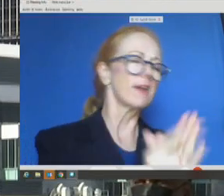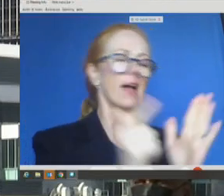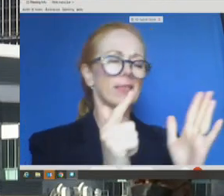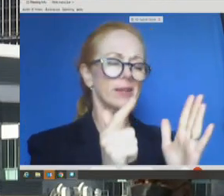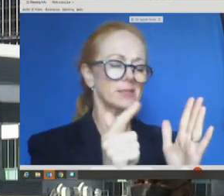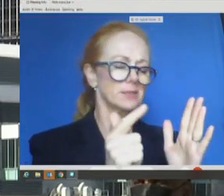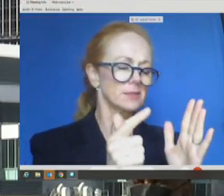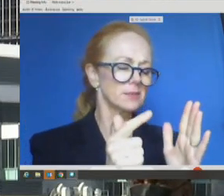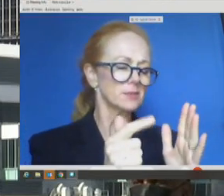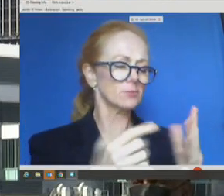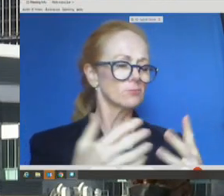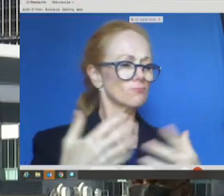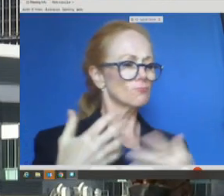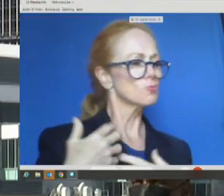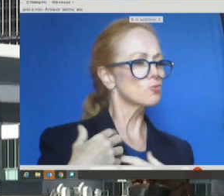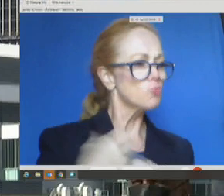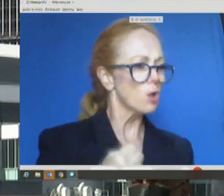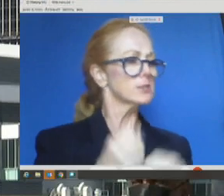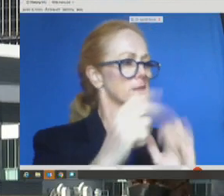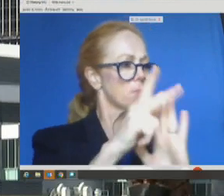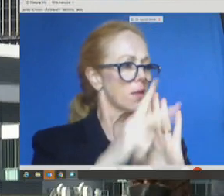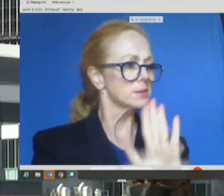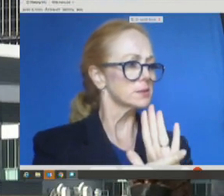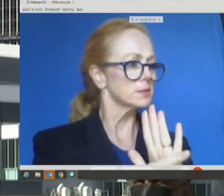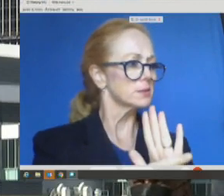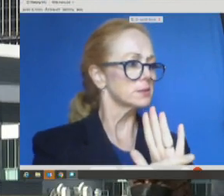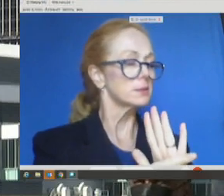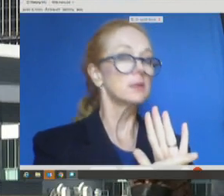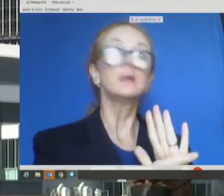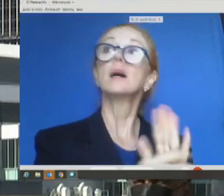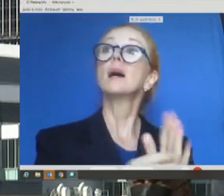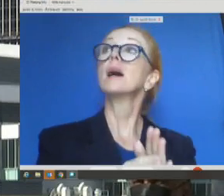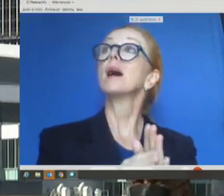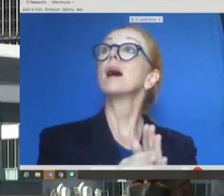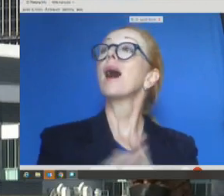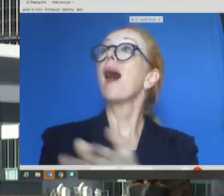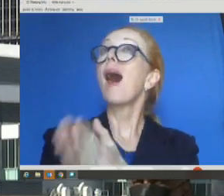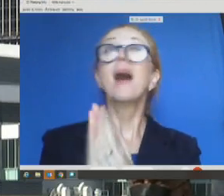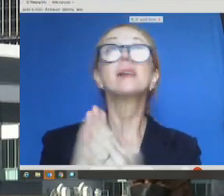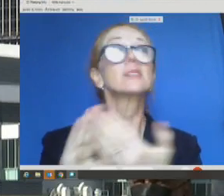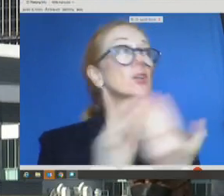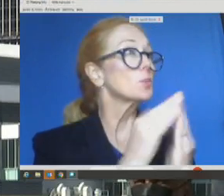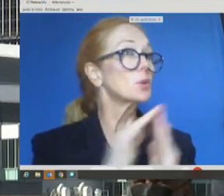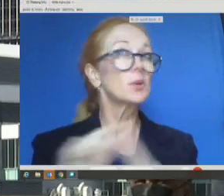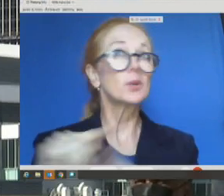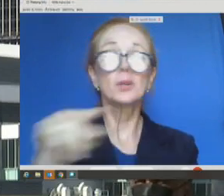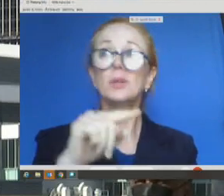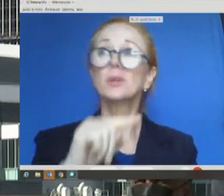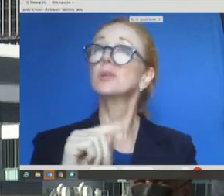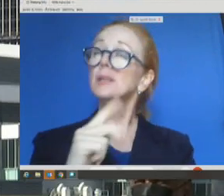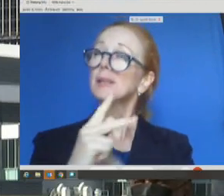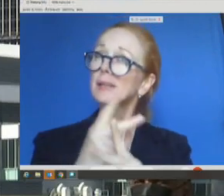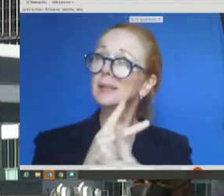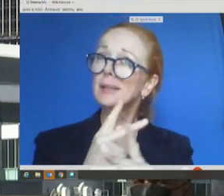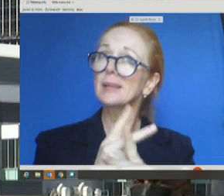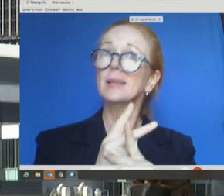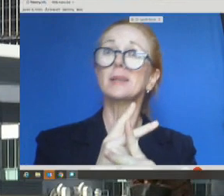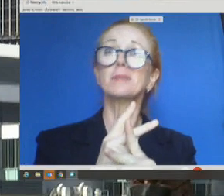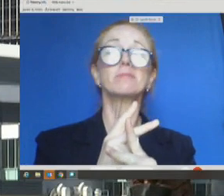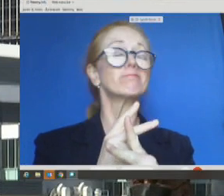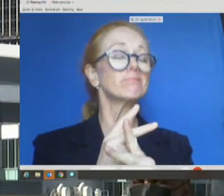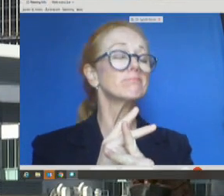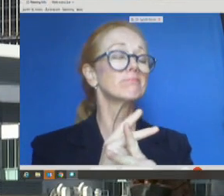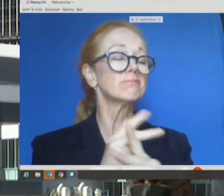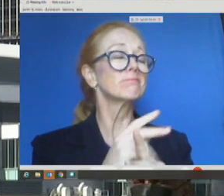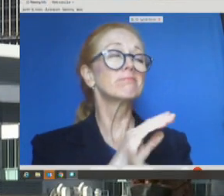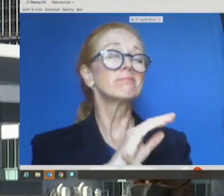trust. I ask the community to keep Mr. Easter's family and the former officers' families in your prayers